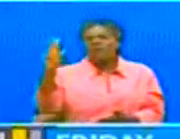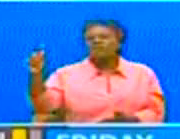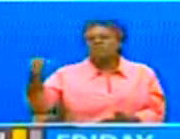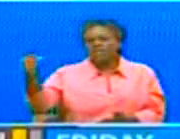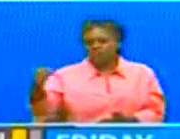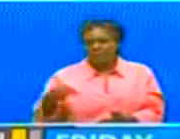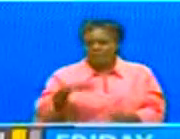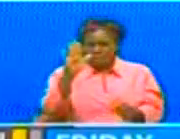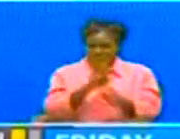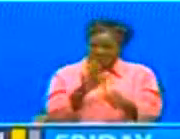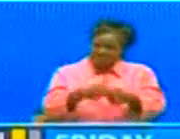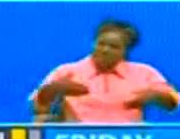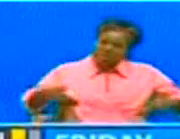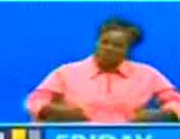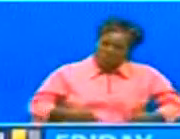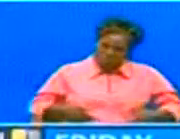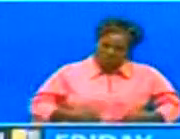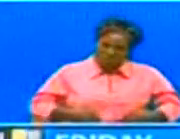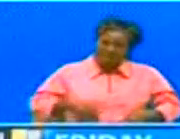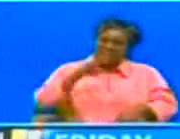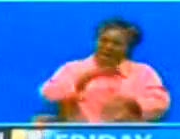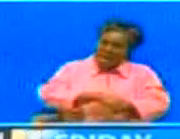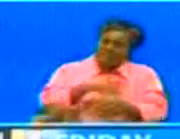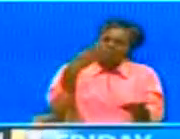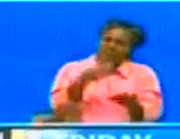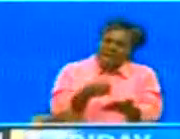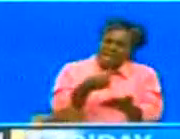You know, a lot of youth, they earn and spend.